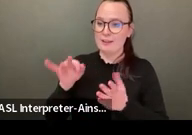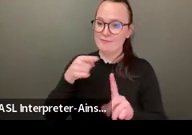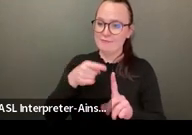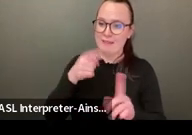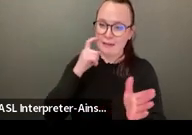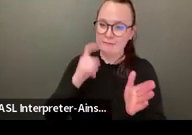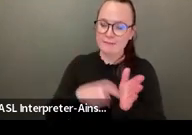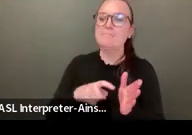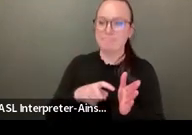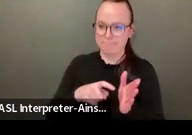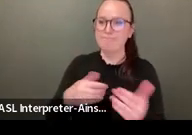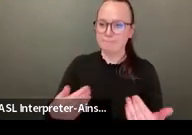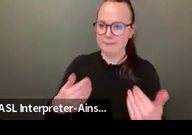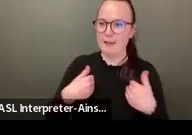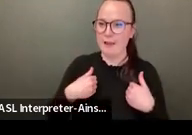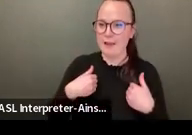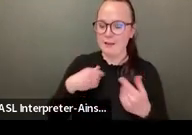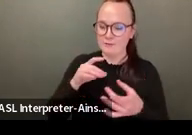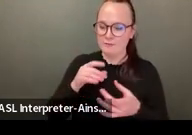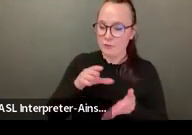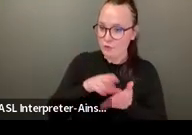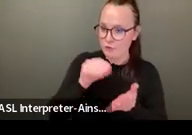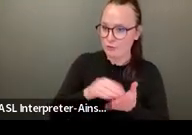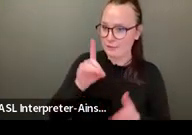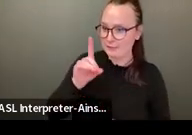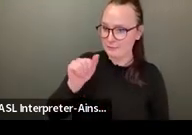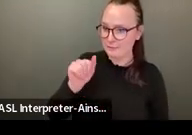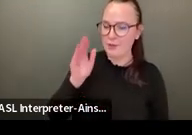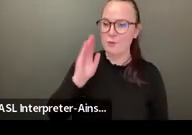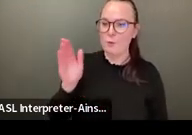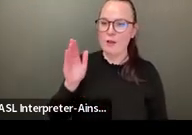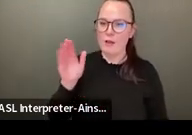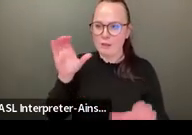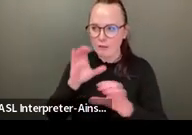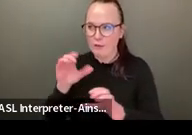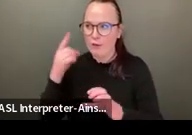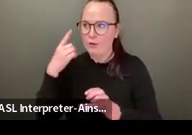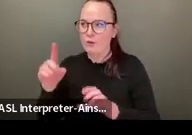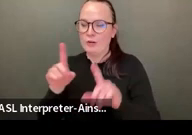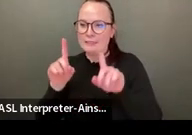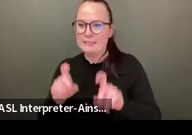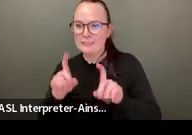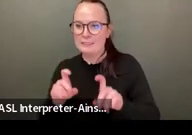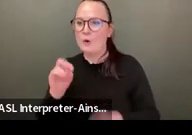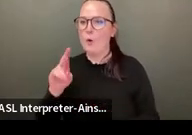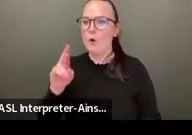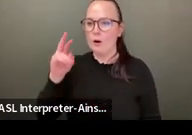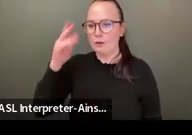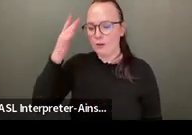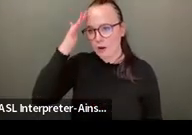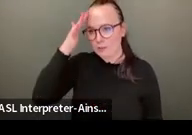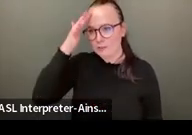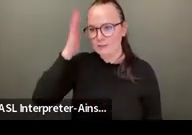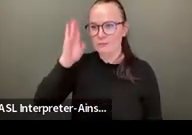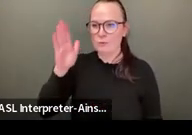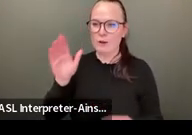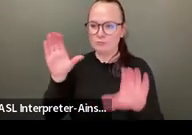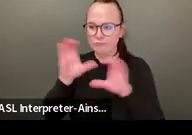specific learning disability, we're going to look for academic testing there, or autism, we're going to look for autism rating scales there.